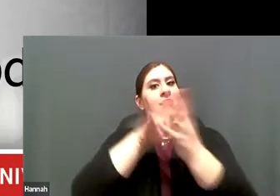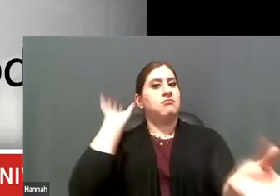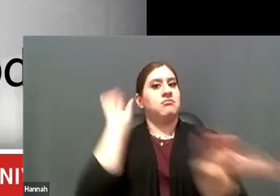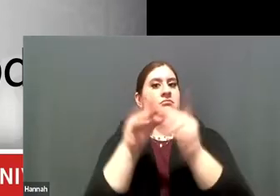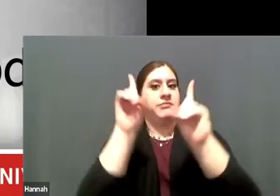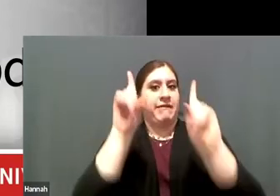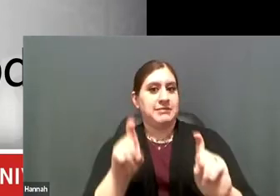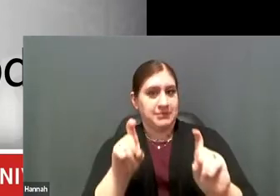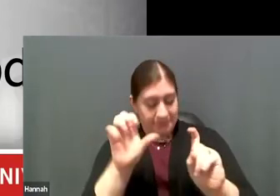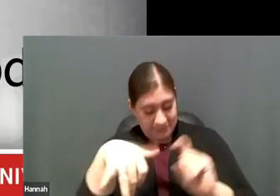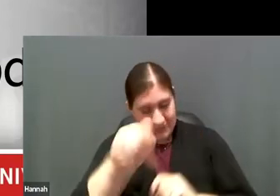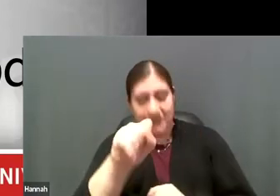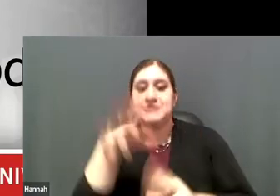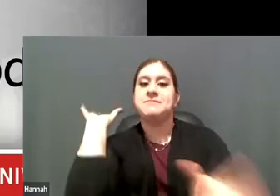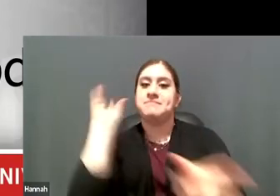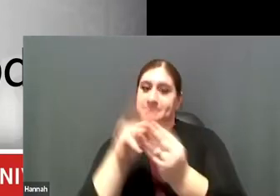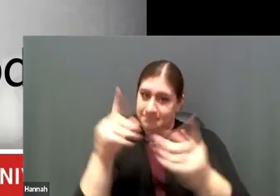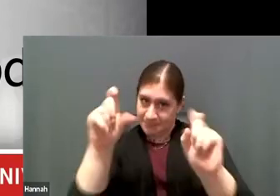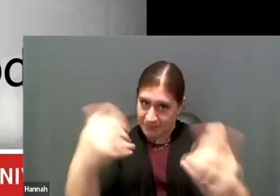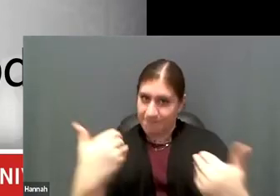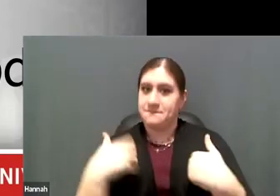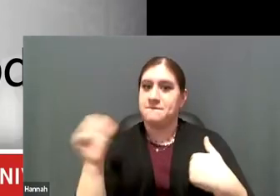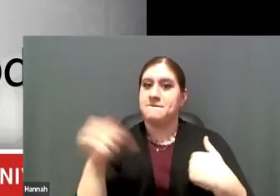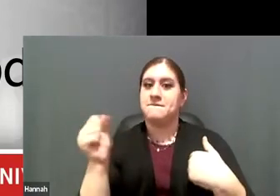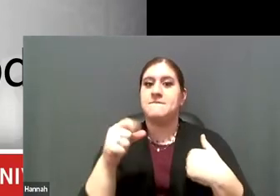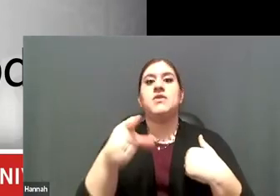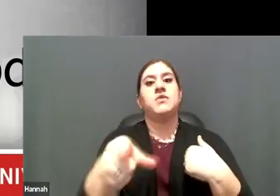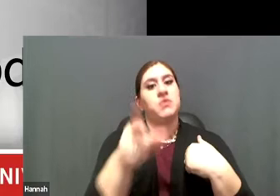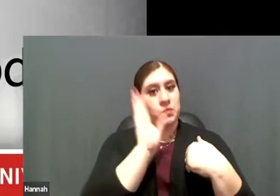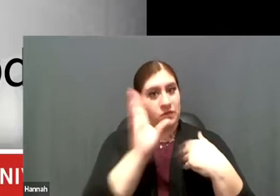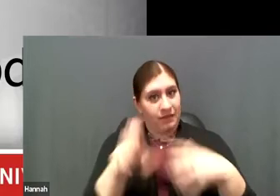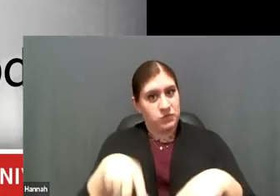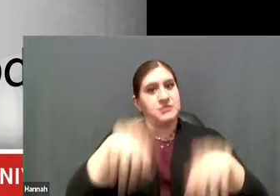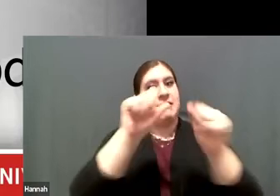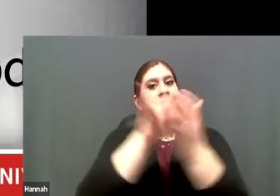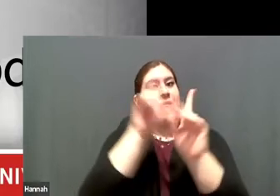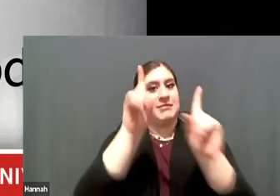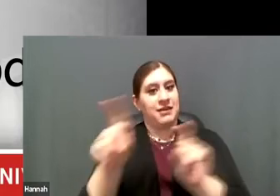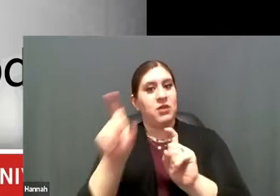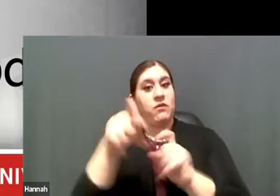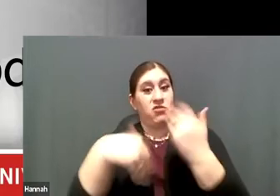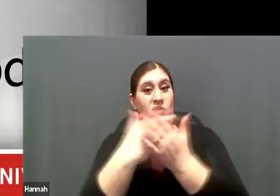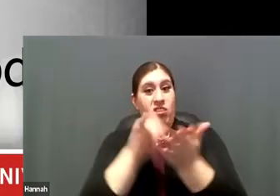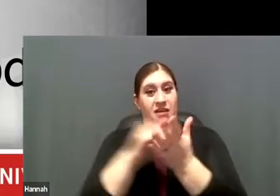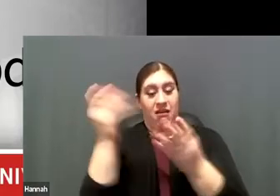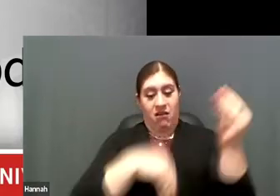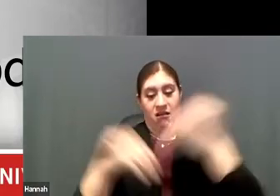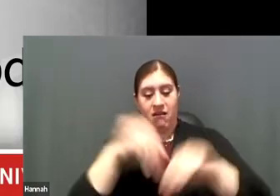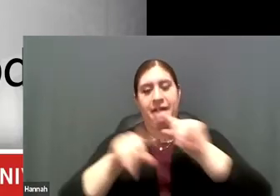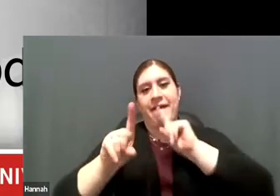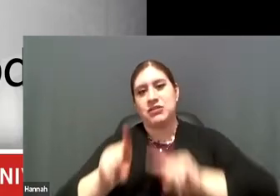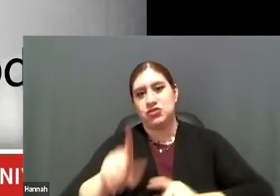exam. And yes, the program does have a comprehensive exam where you will have to take an exam and you're going to have to put all of that together and answer